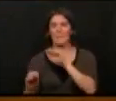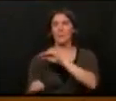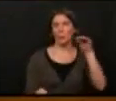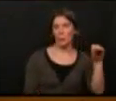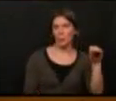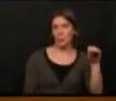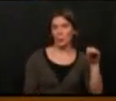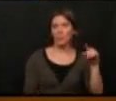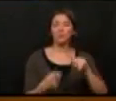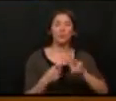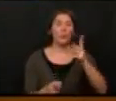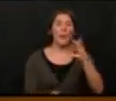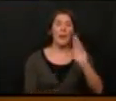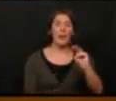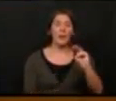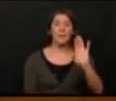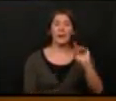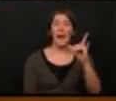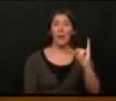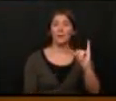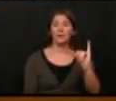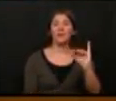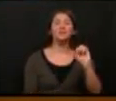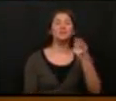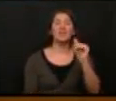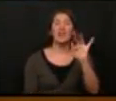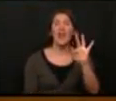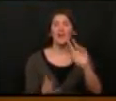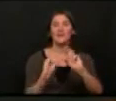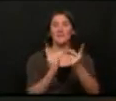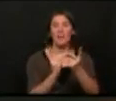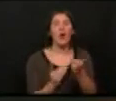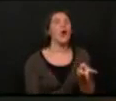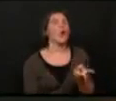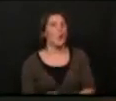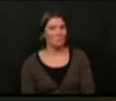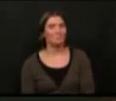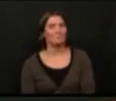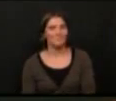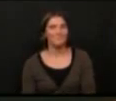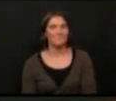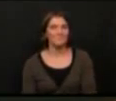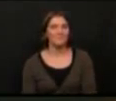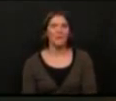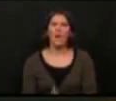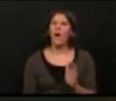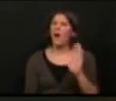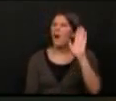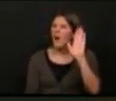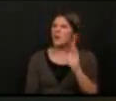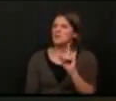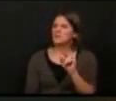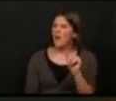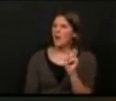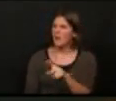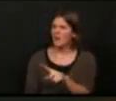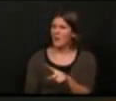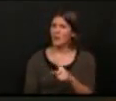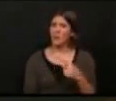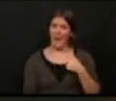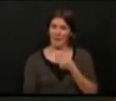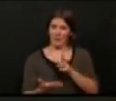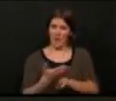to Windham County. Sheriff's. To the Sheriff's Department. Yes, sir. And is the three-year contract the minimum amount of